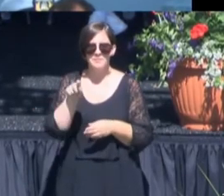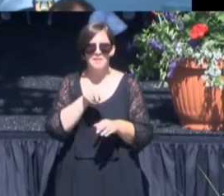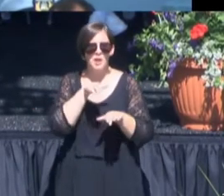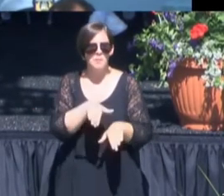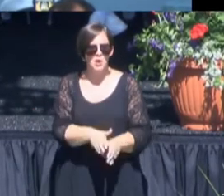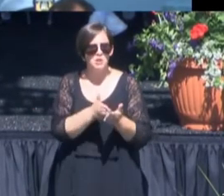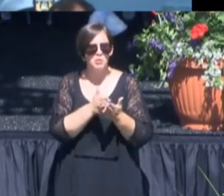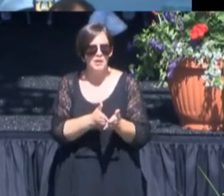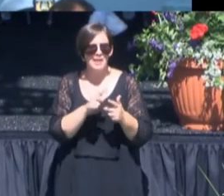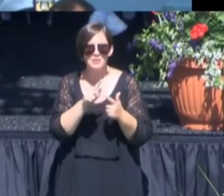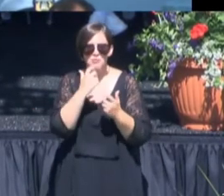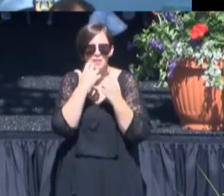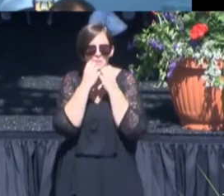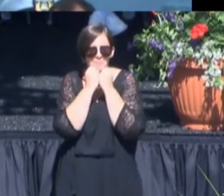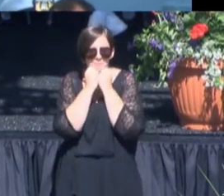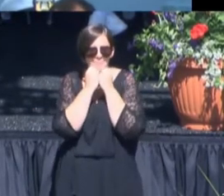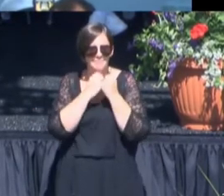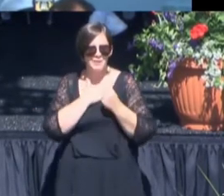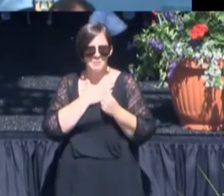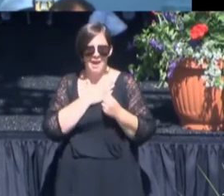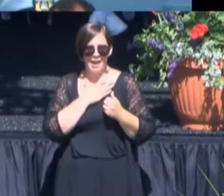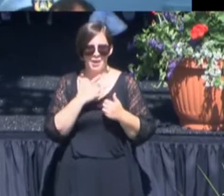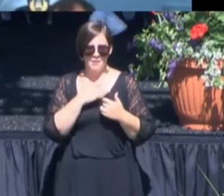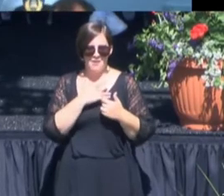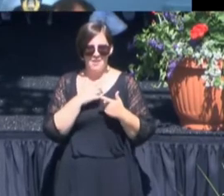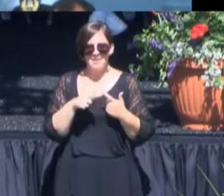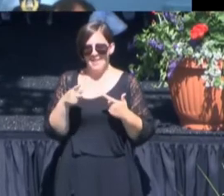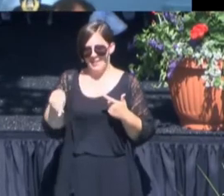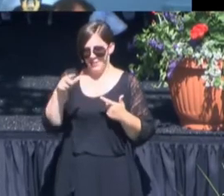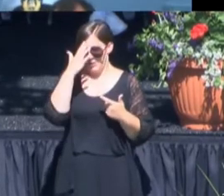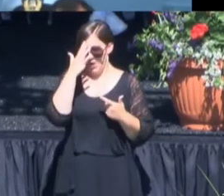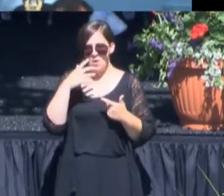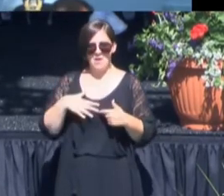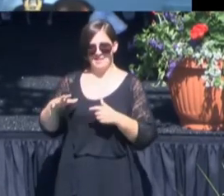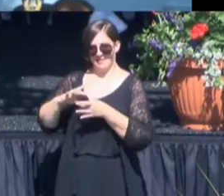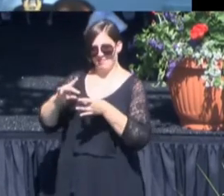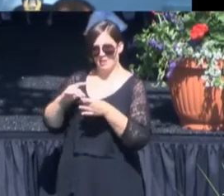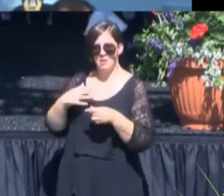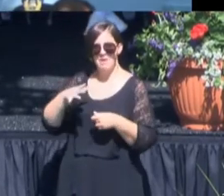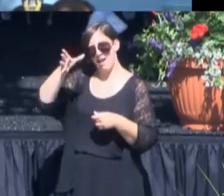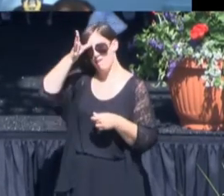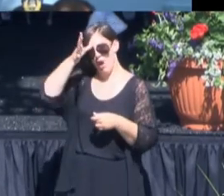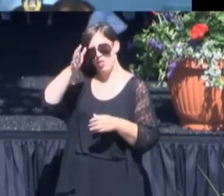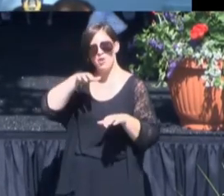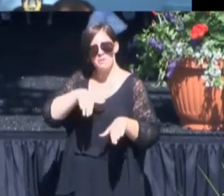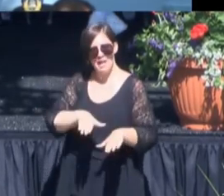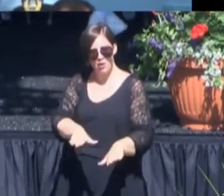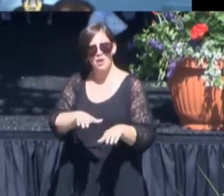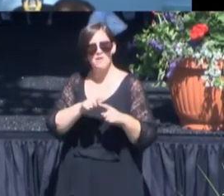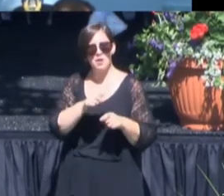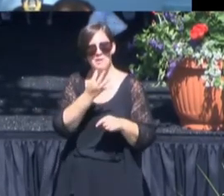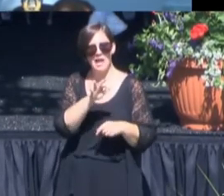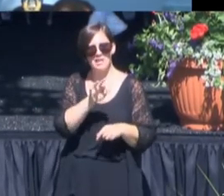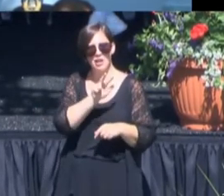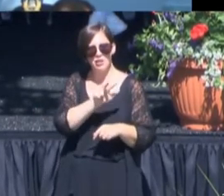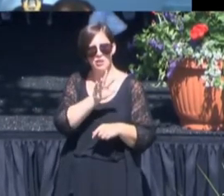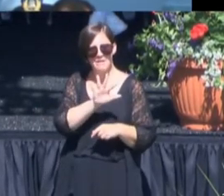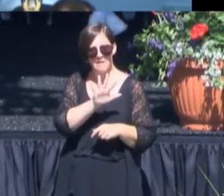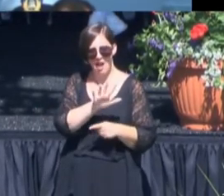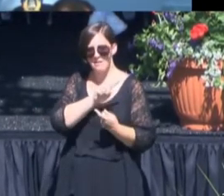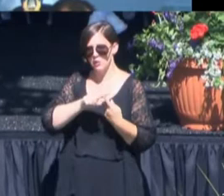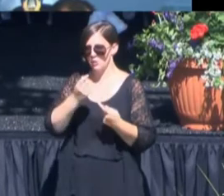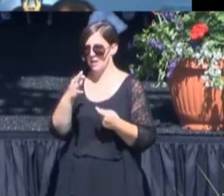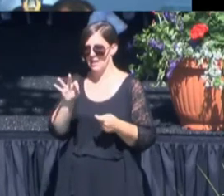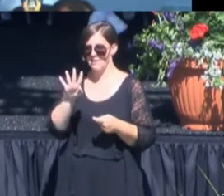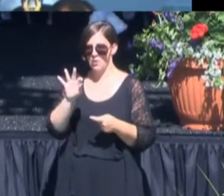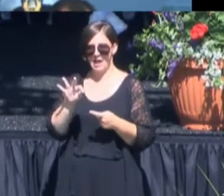for the reasons that the administrator mentioned there. My father was a mariner from 1935 to 1949, so it was